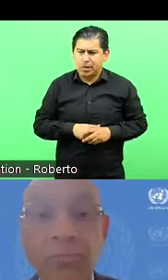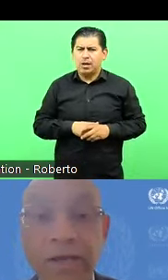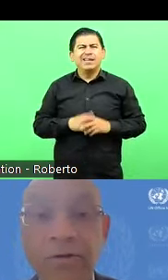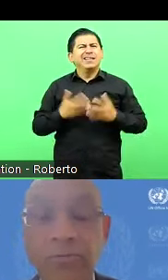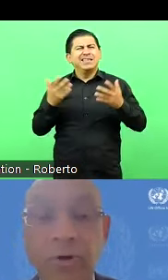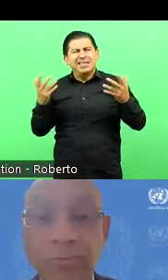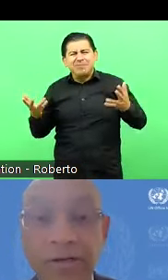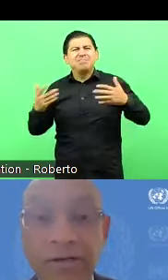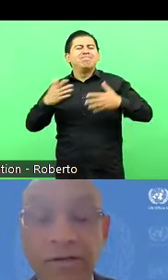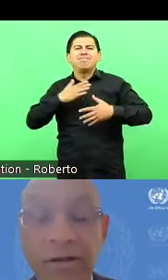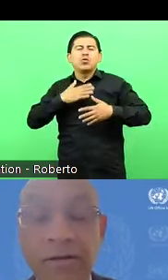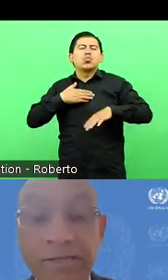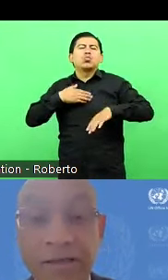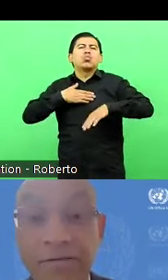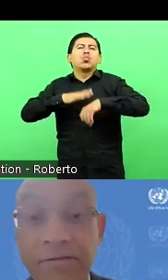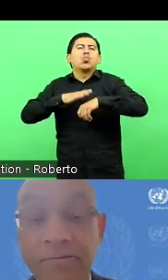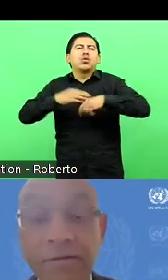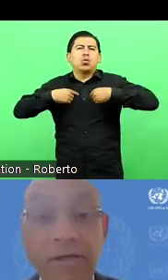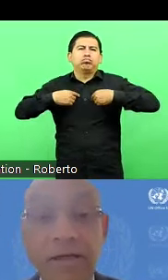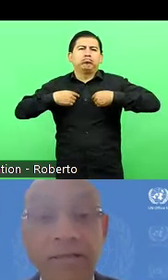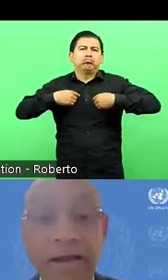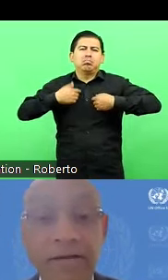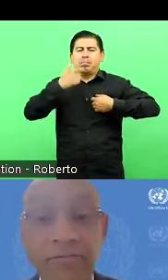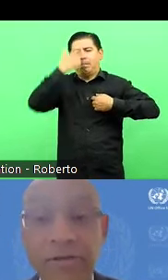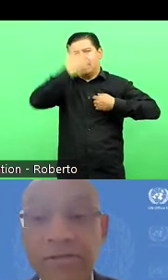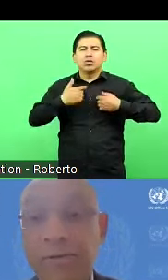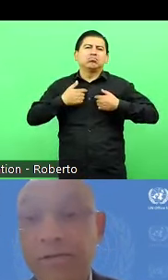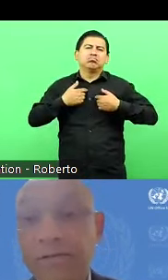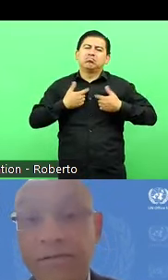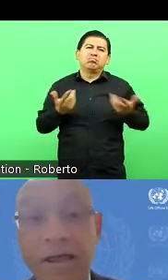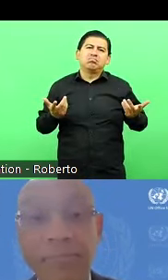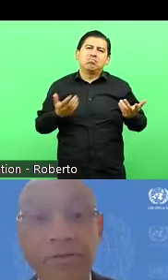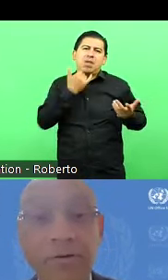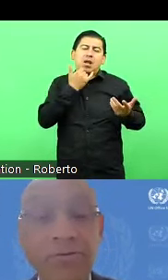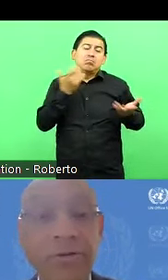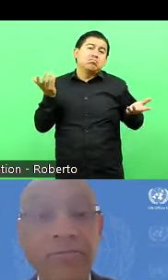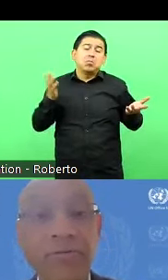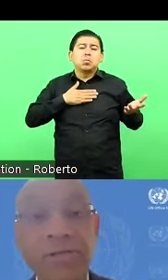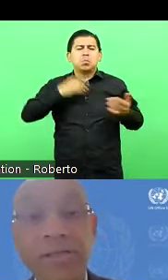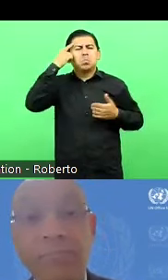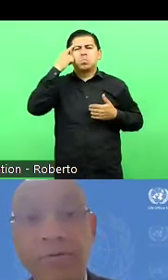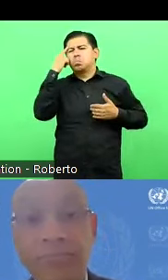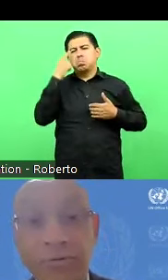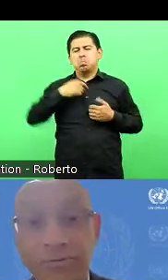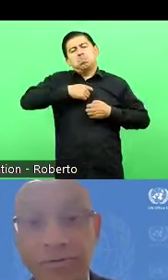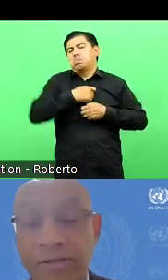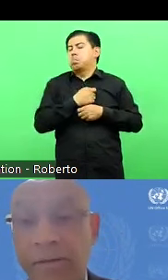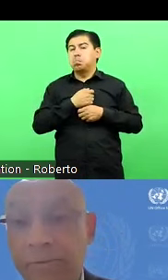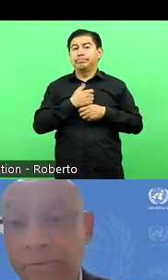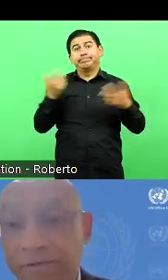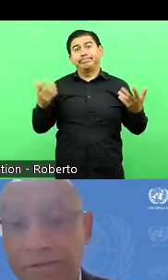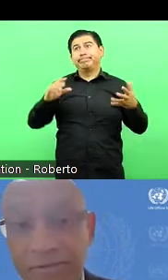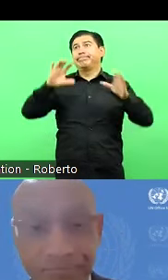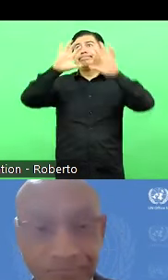what we do, what we decide to do, that influences whether disaster happens or not. So if you see the upper photos, the